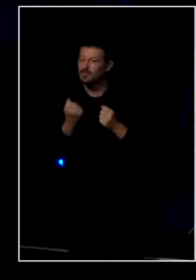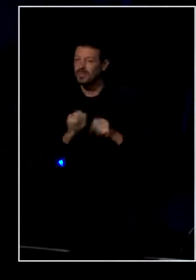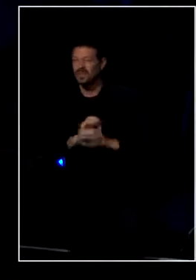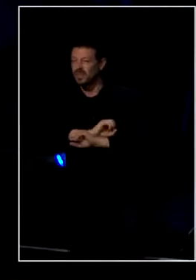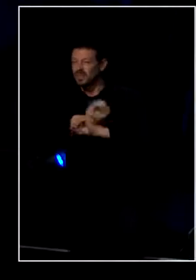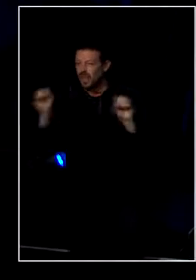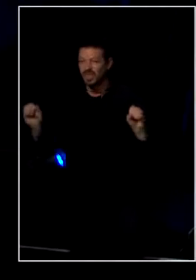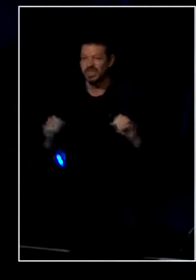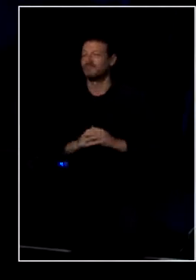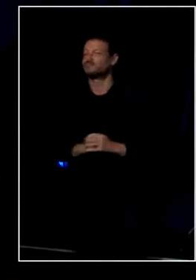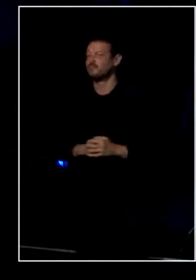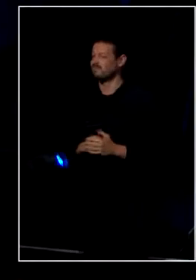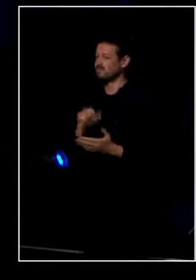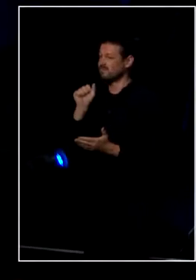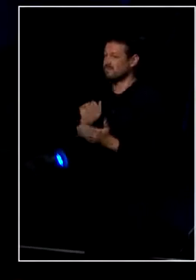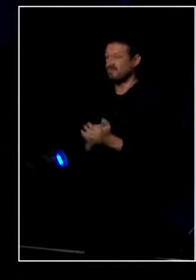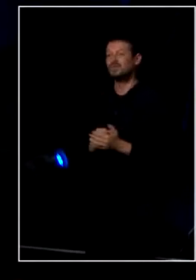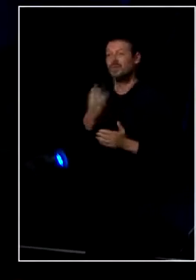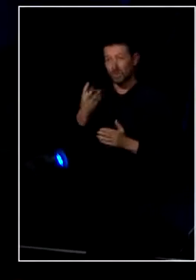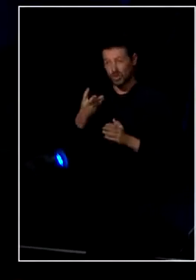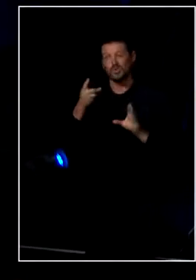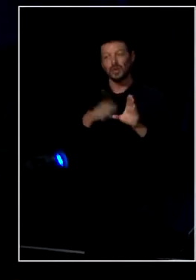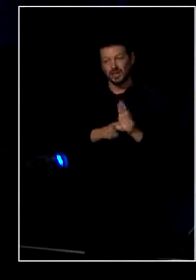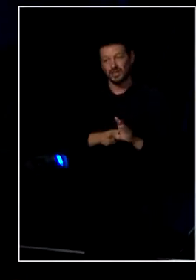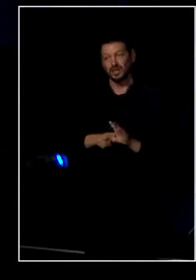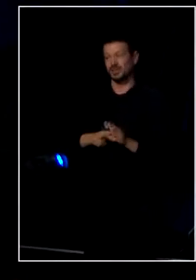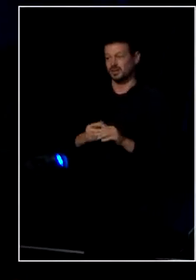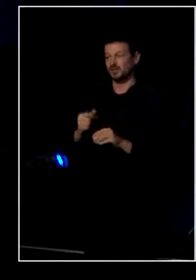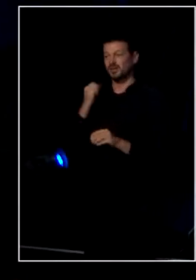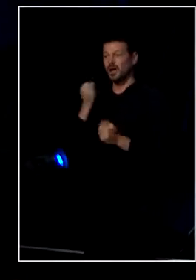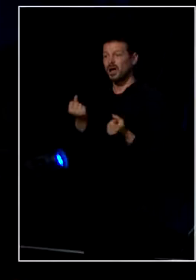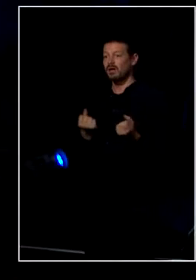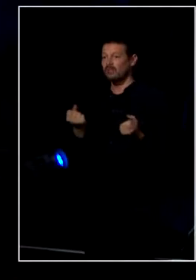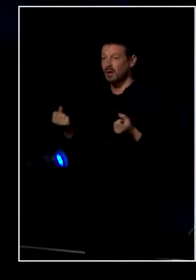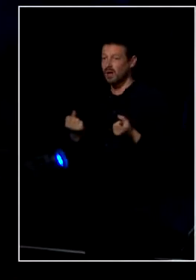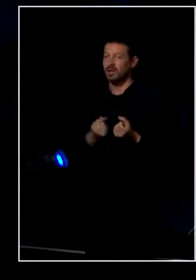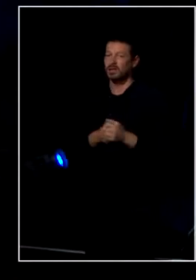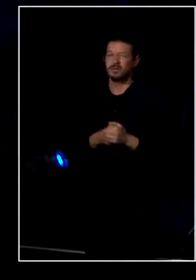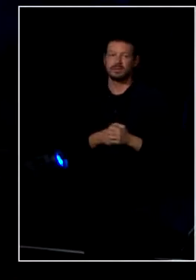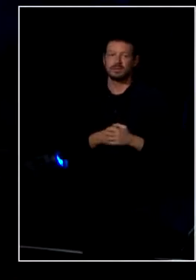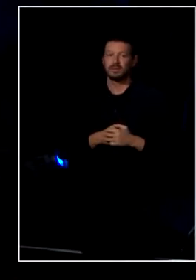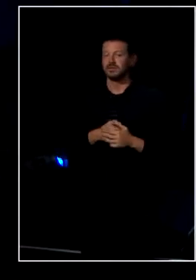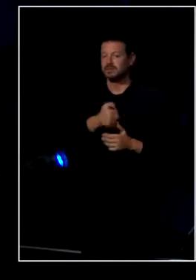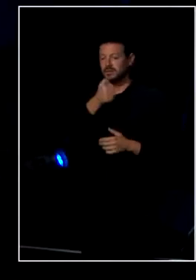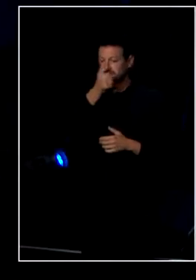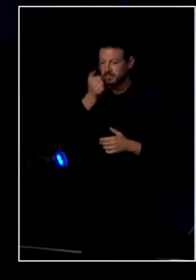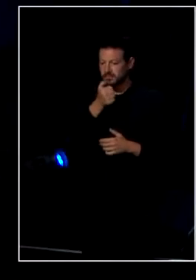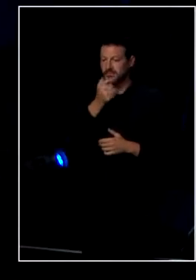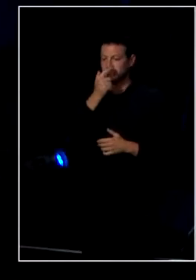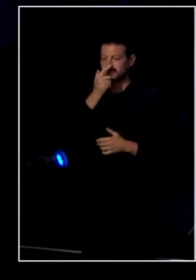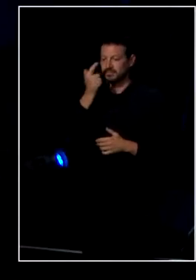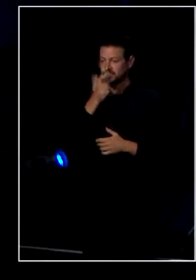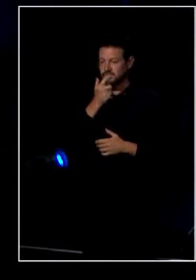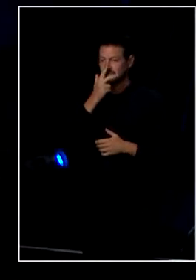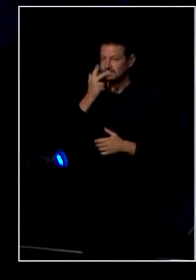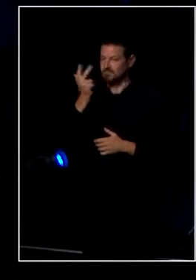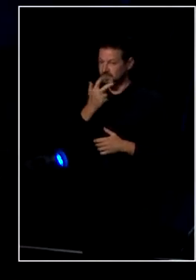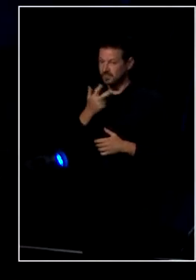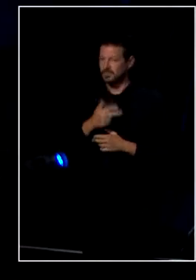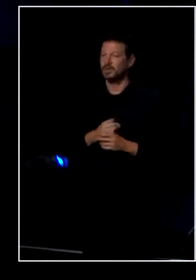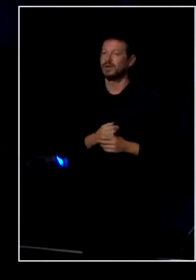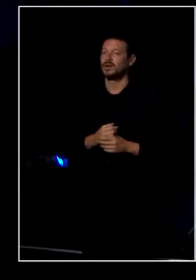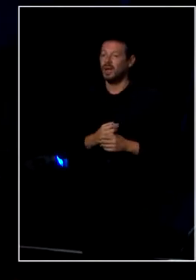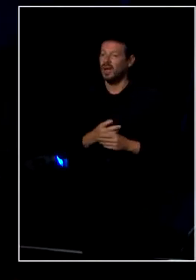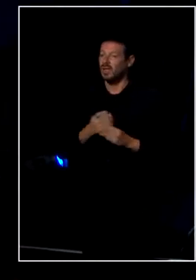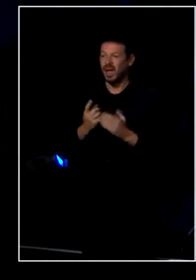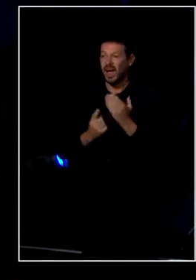time. And then that went on for 3 years in the back of a bus. Yeah. 16, 17 and 18. And then it even happened at the